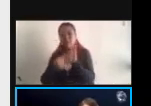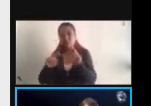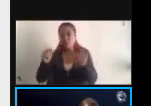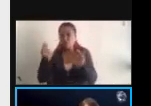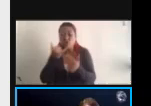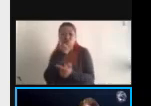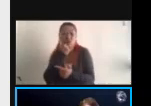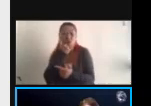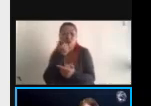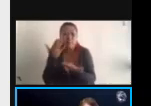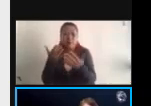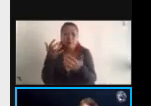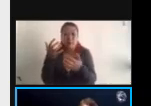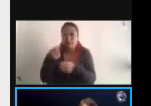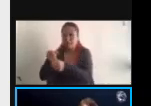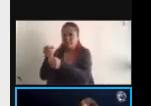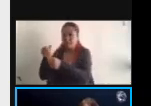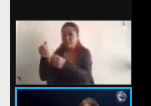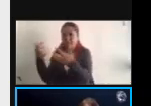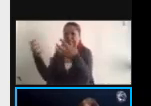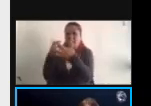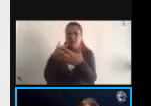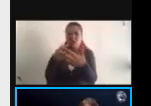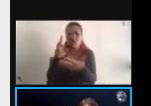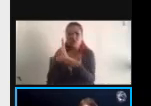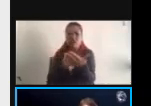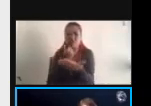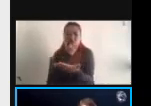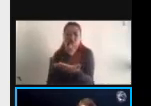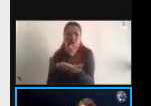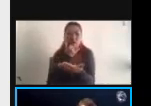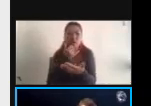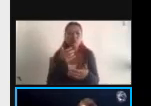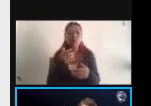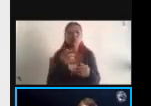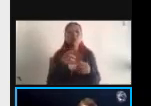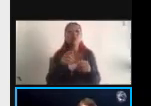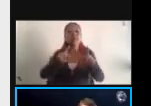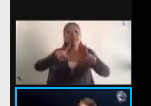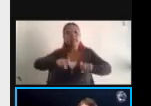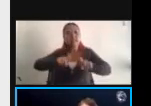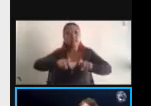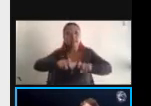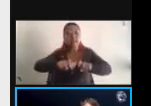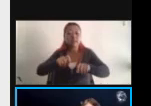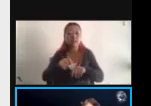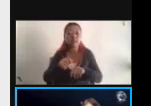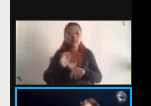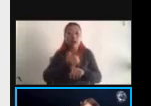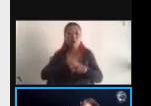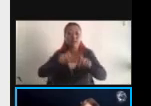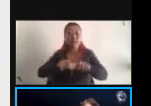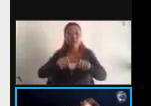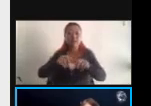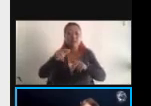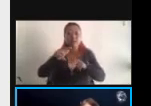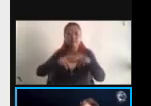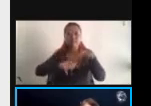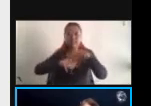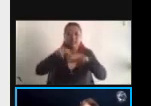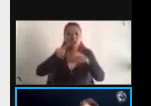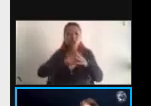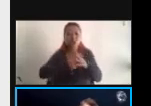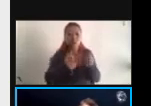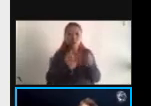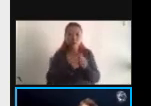the drawing and not to the intent. Testing, our test facilities start with testing